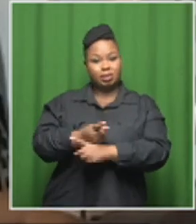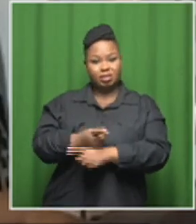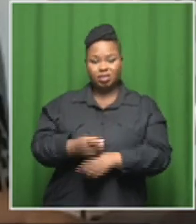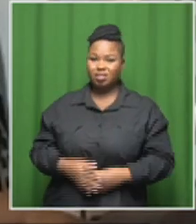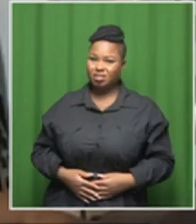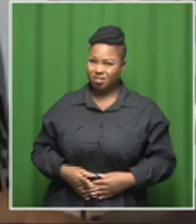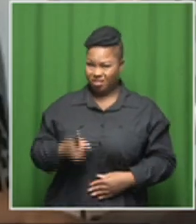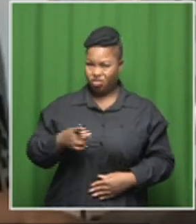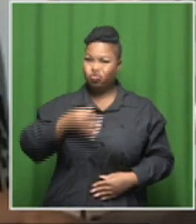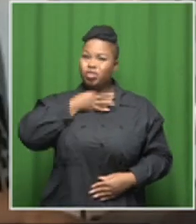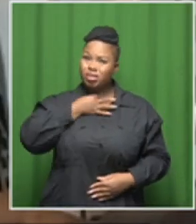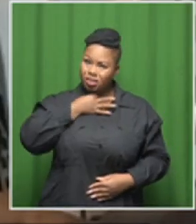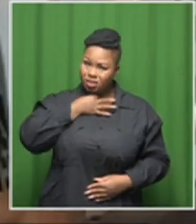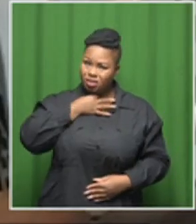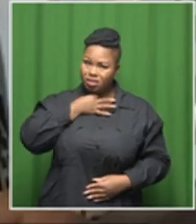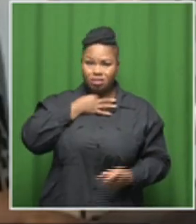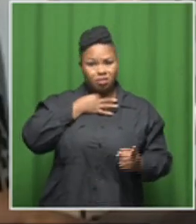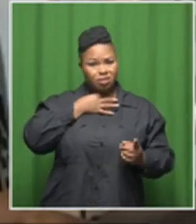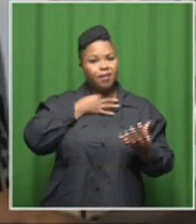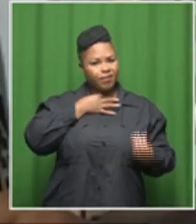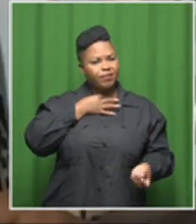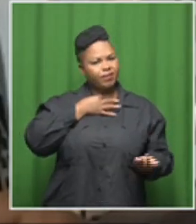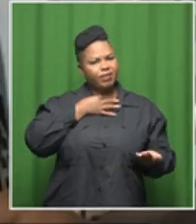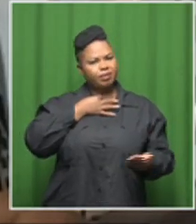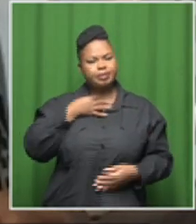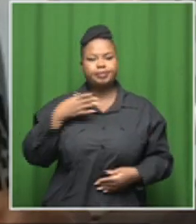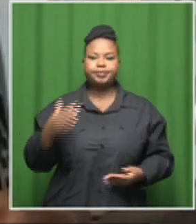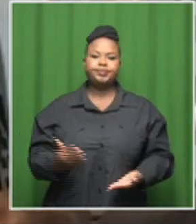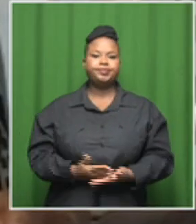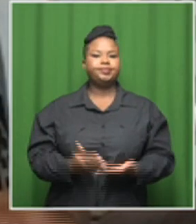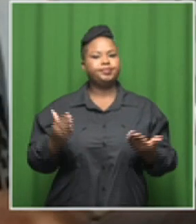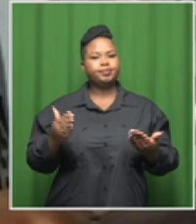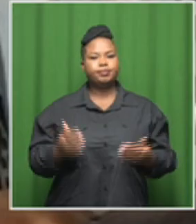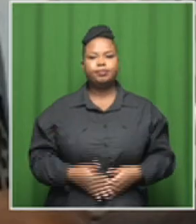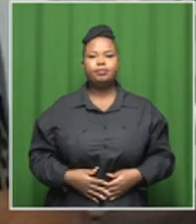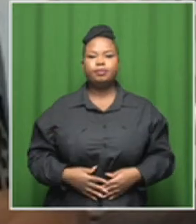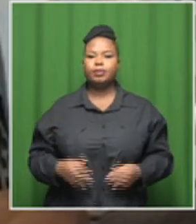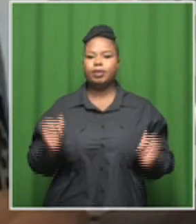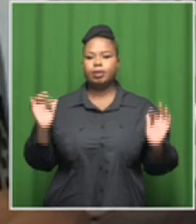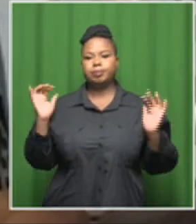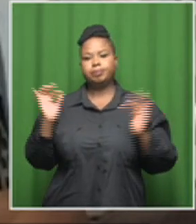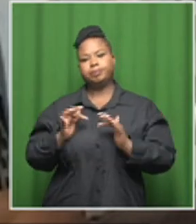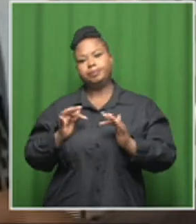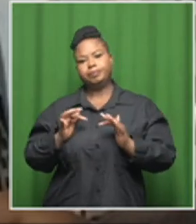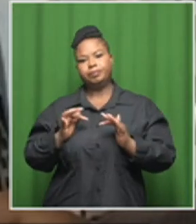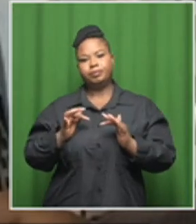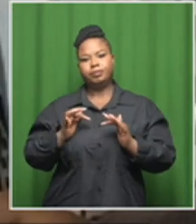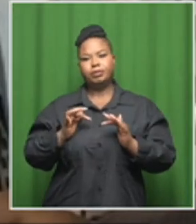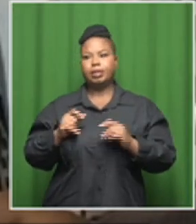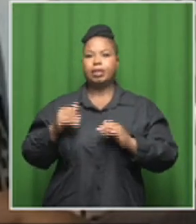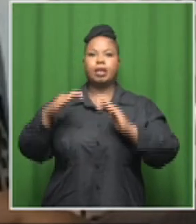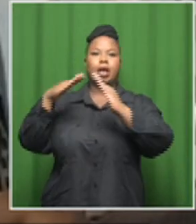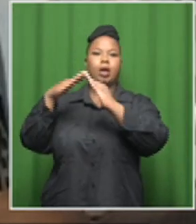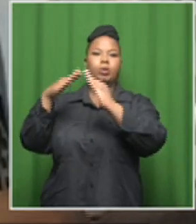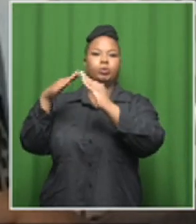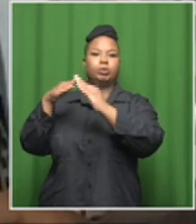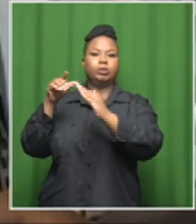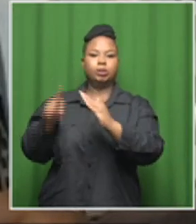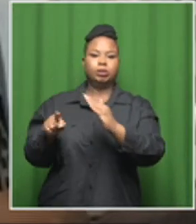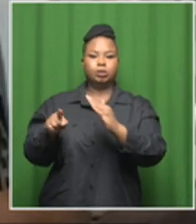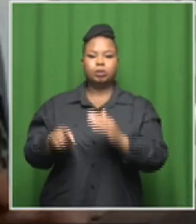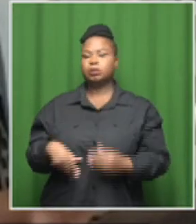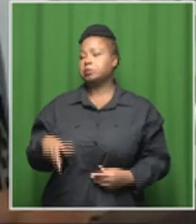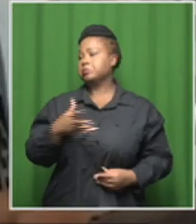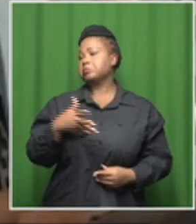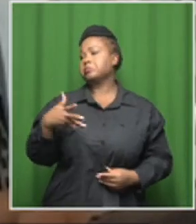its own is risky. On top of that, they're going to assemble themselves into someone's house, Mrs.